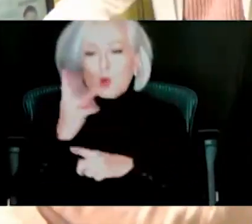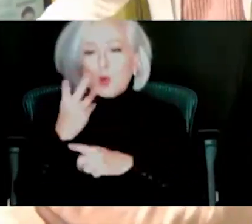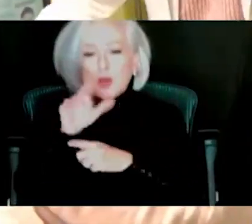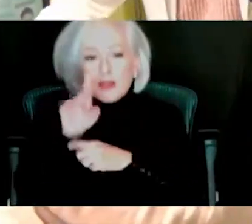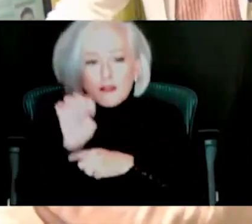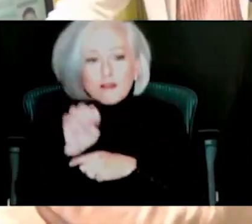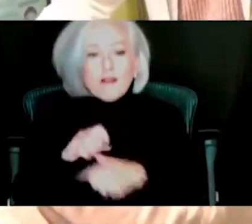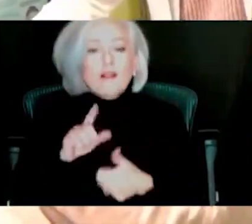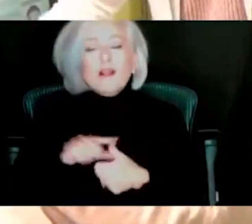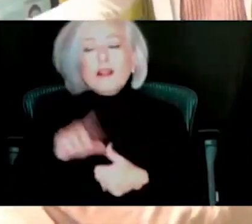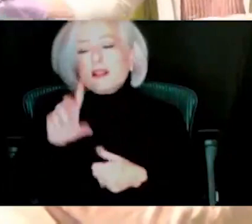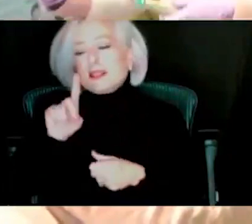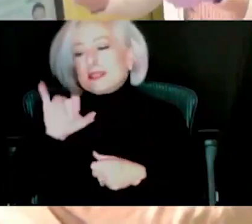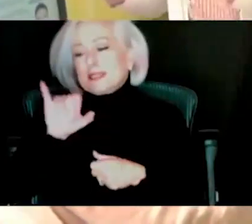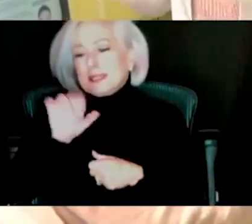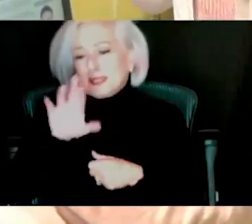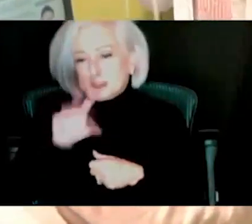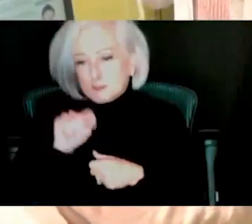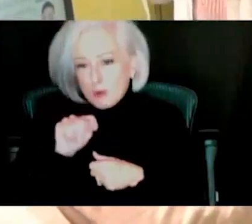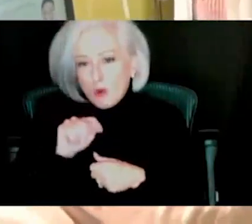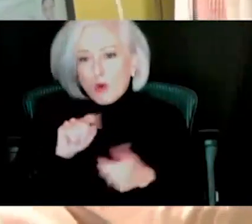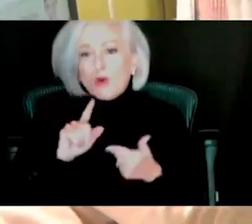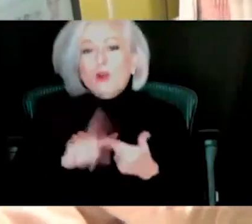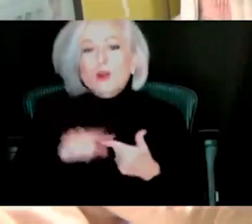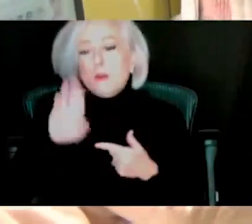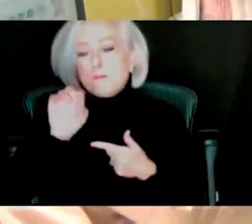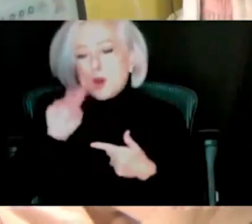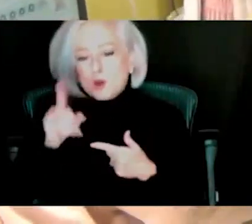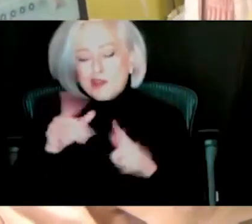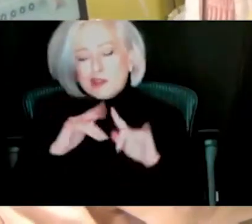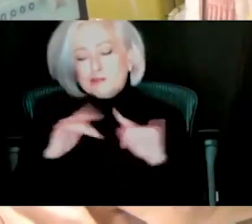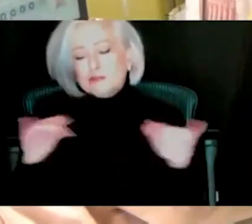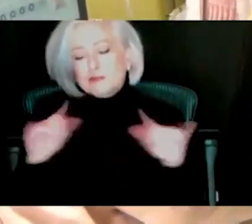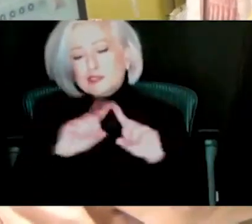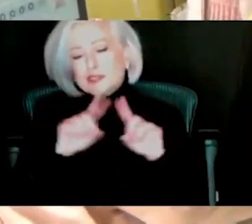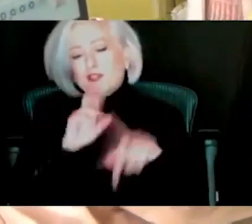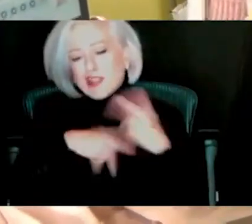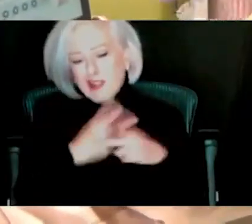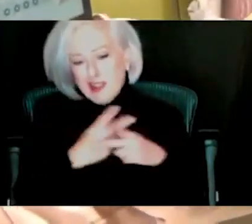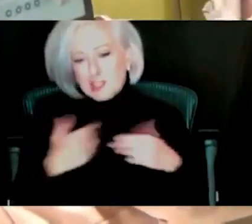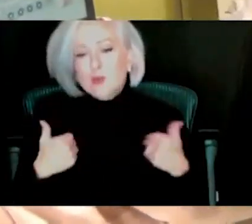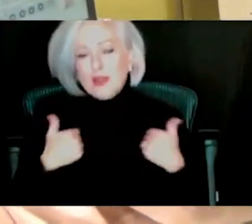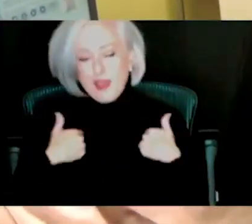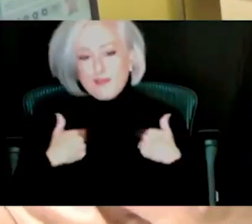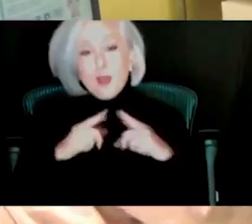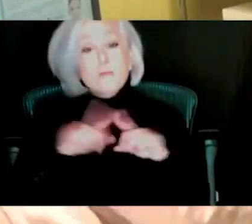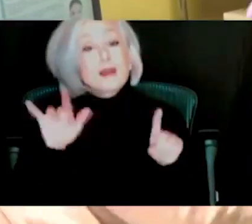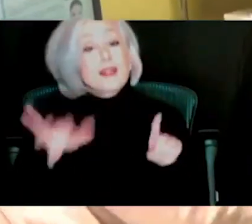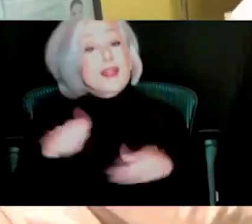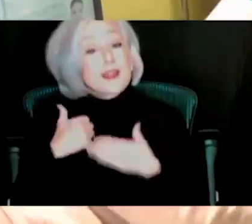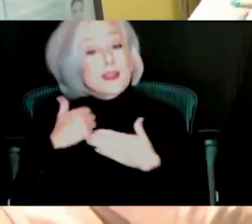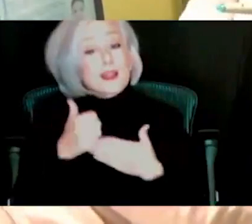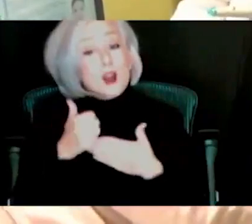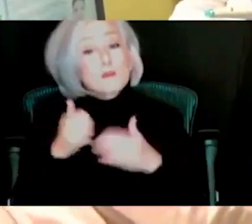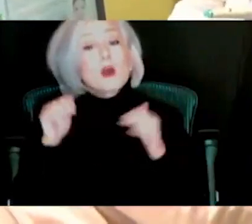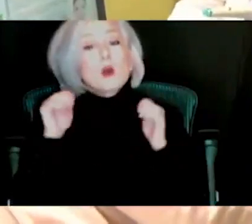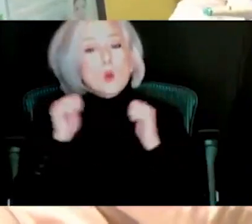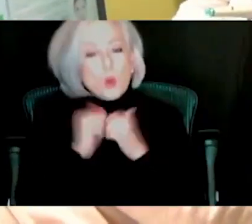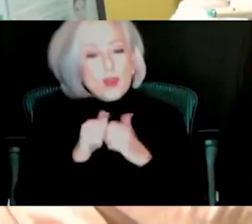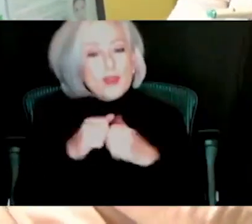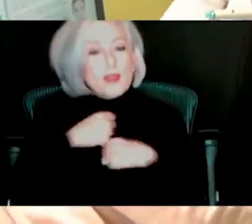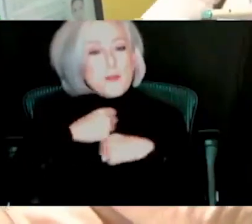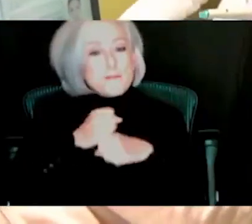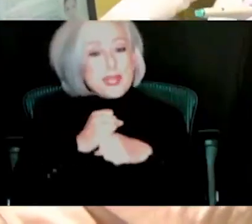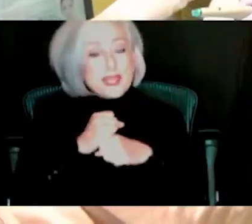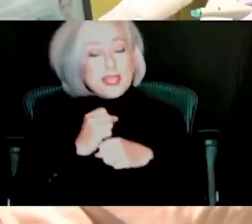Dysport, all the different types that are out there can also help, again, as an adjunct for making you look more